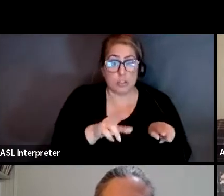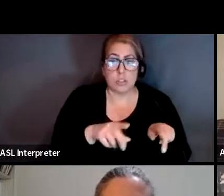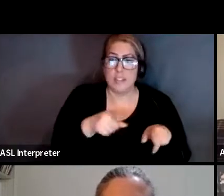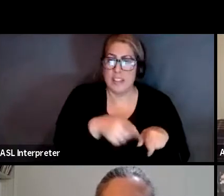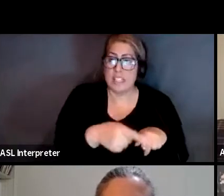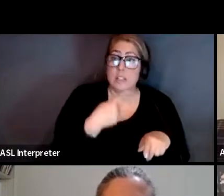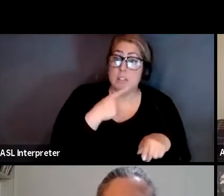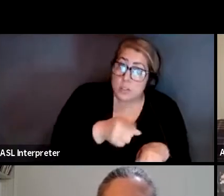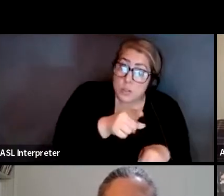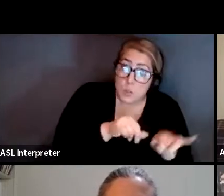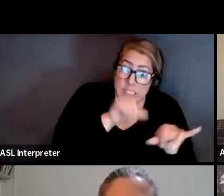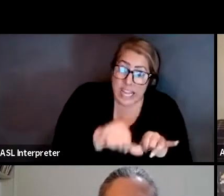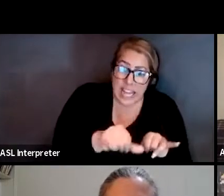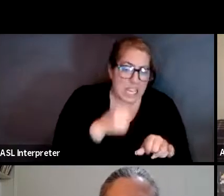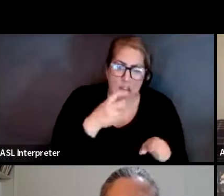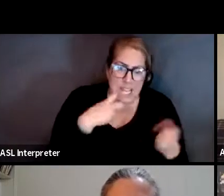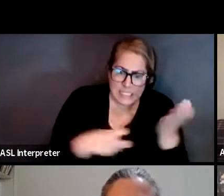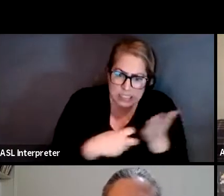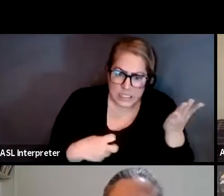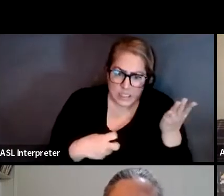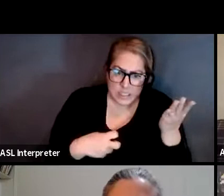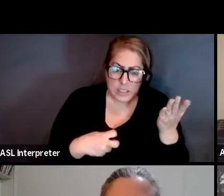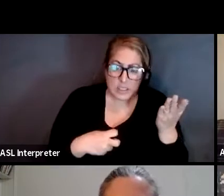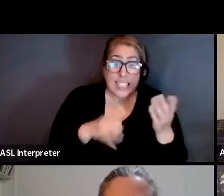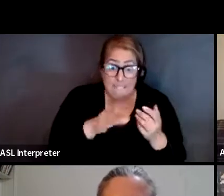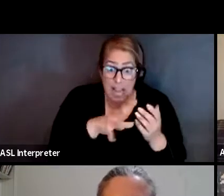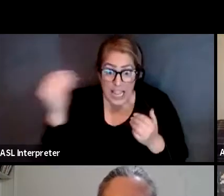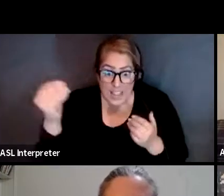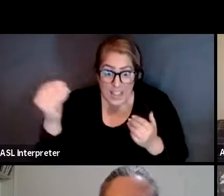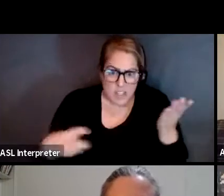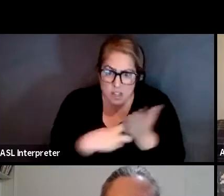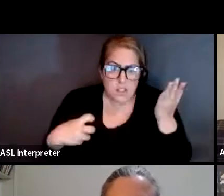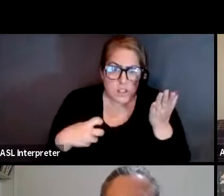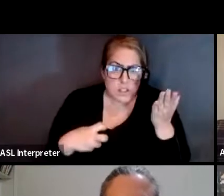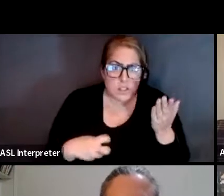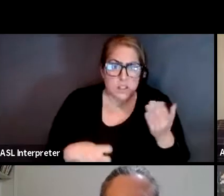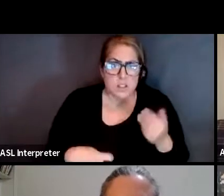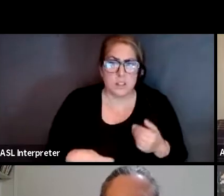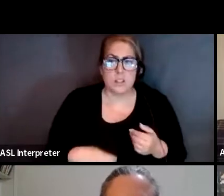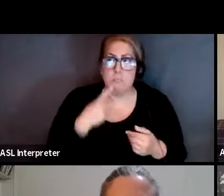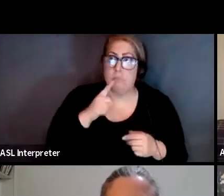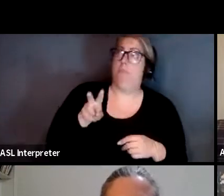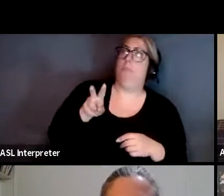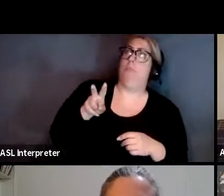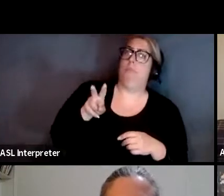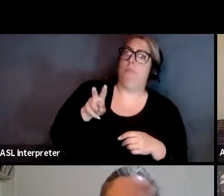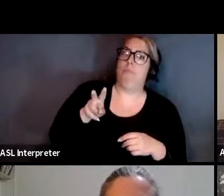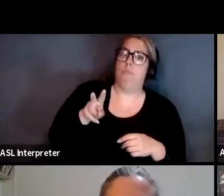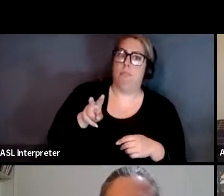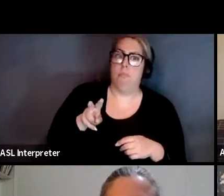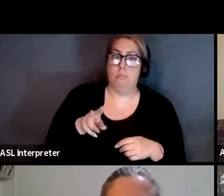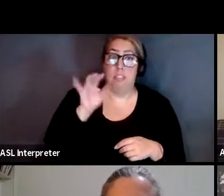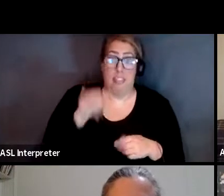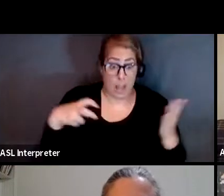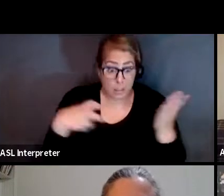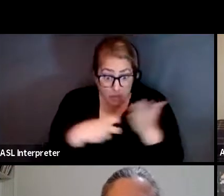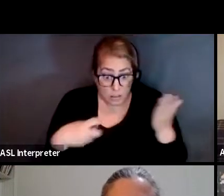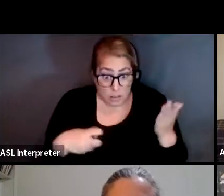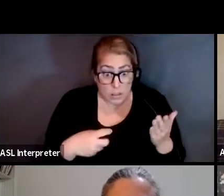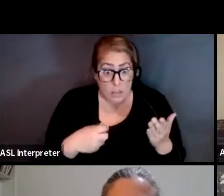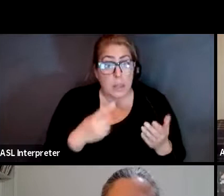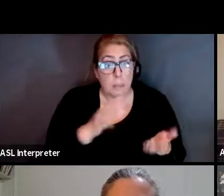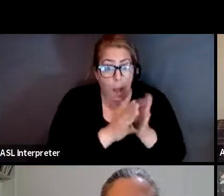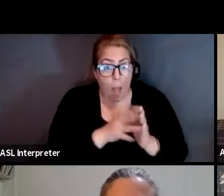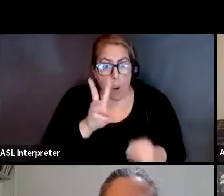wouldn't get a ticket. And if I left the shelter, I would get a ticket, which more than likely would turn into a